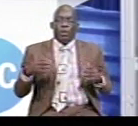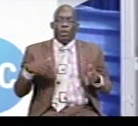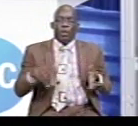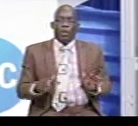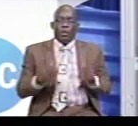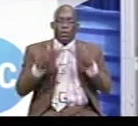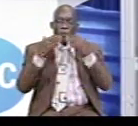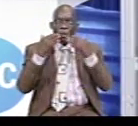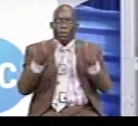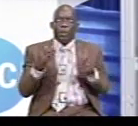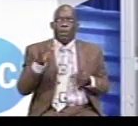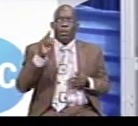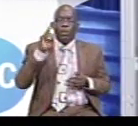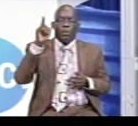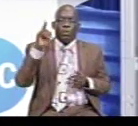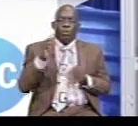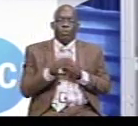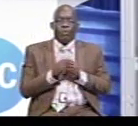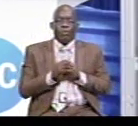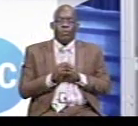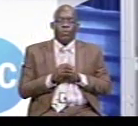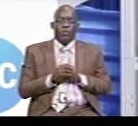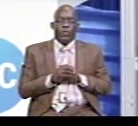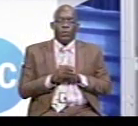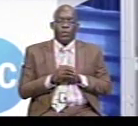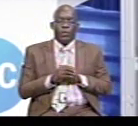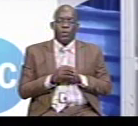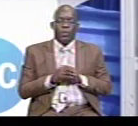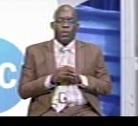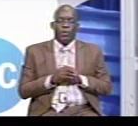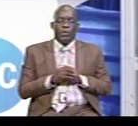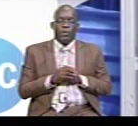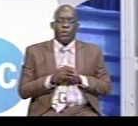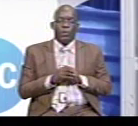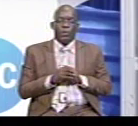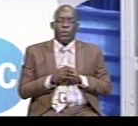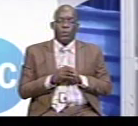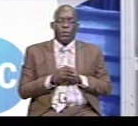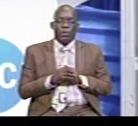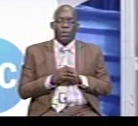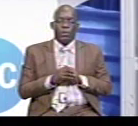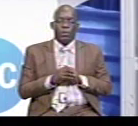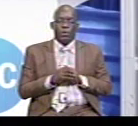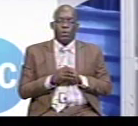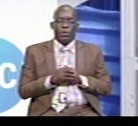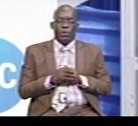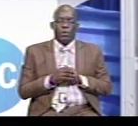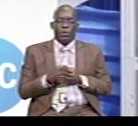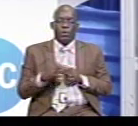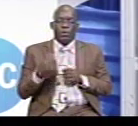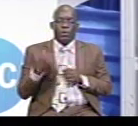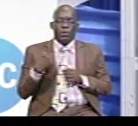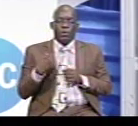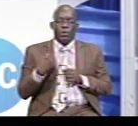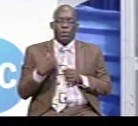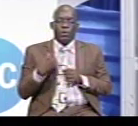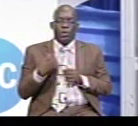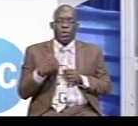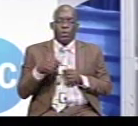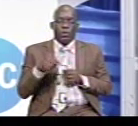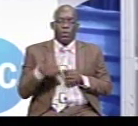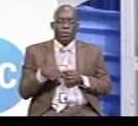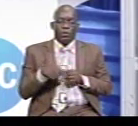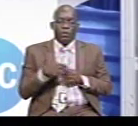And all the Deeper Life ministers and workers here, you are recognized. And everybody here